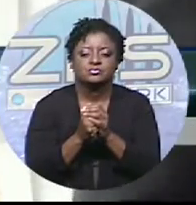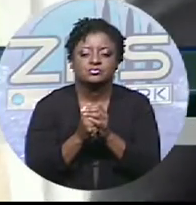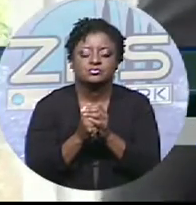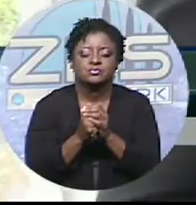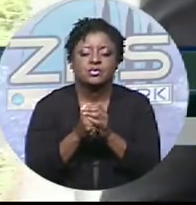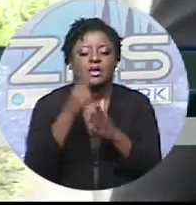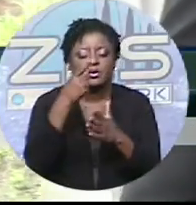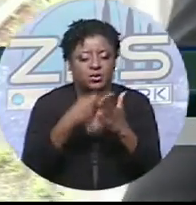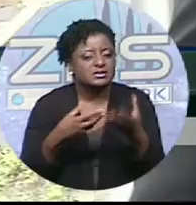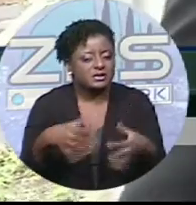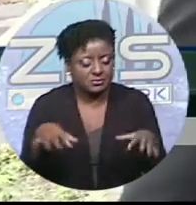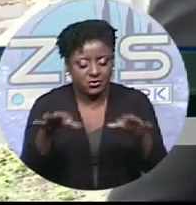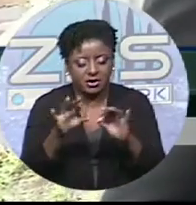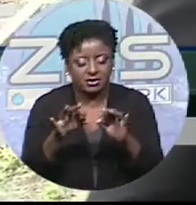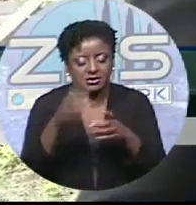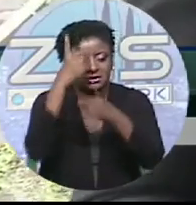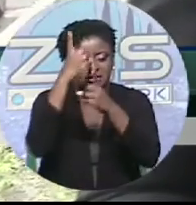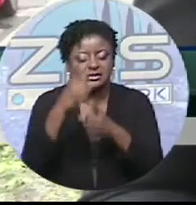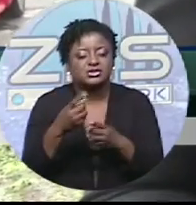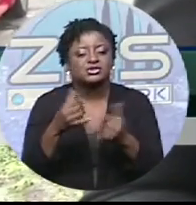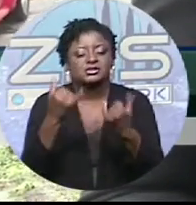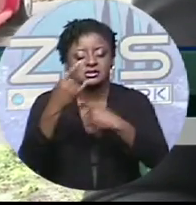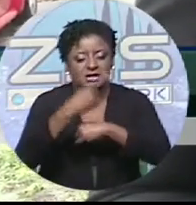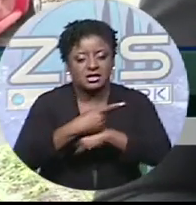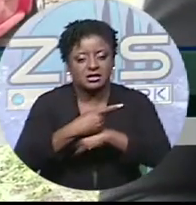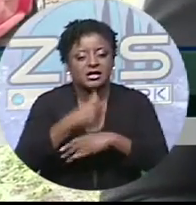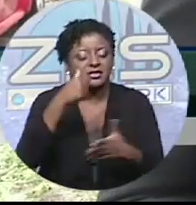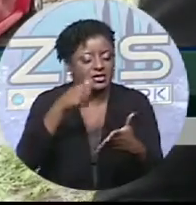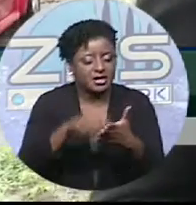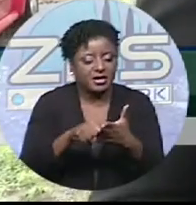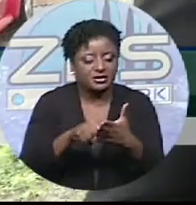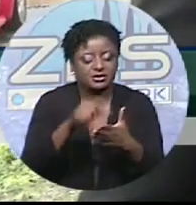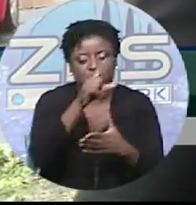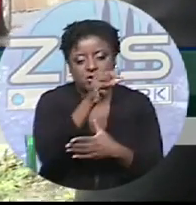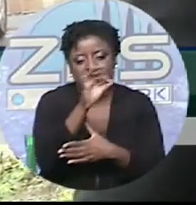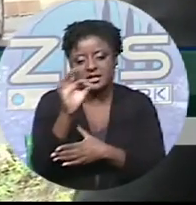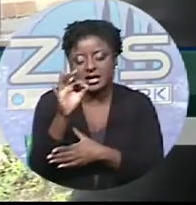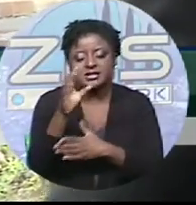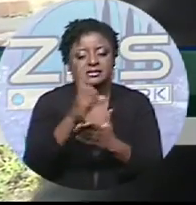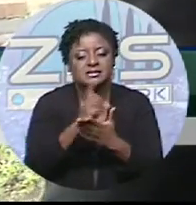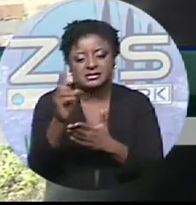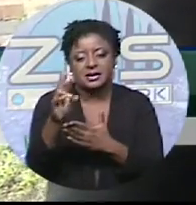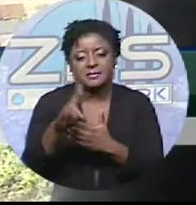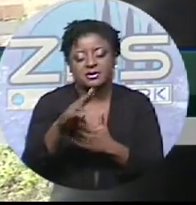that the letter of the 29th of December